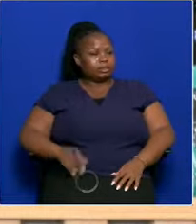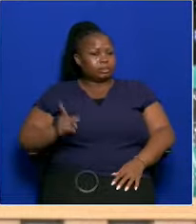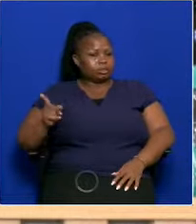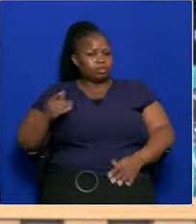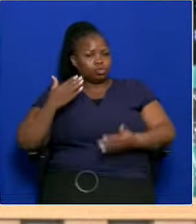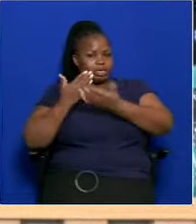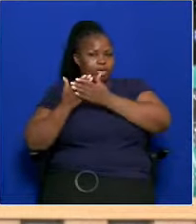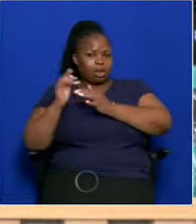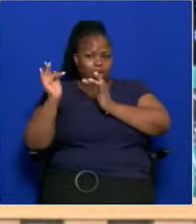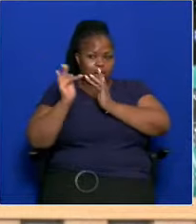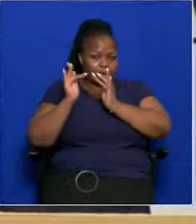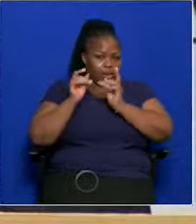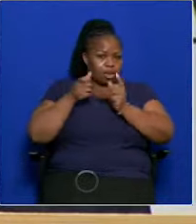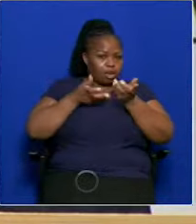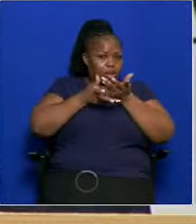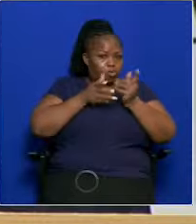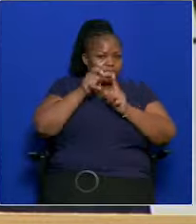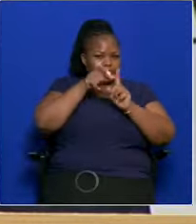Can you see that?